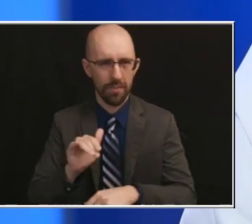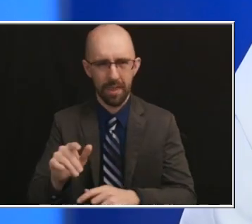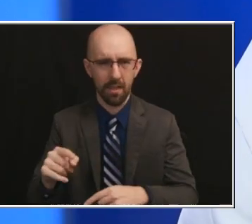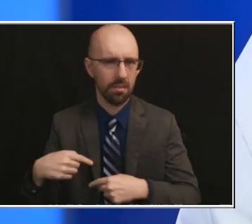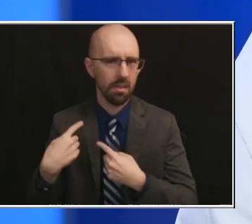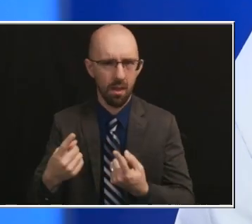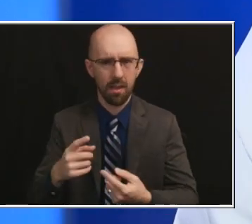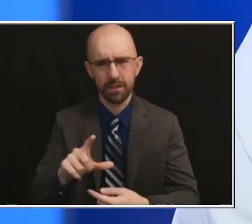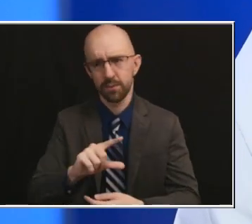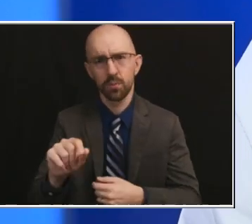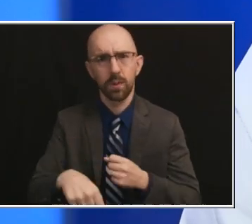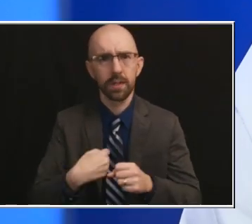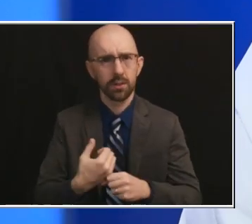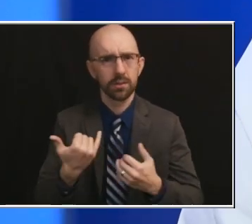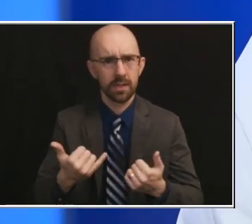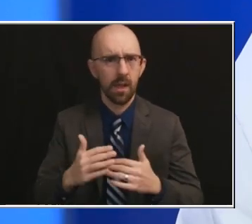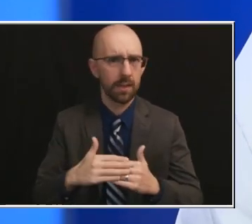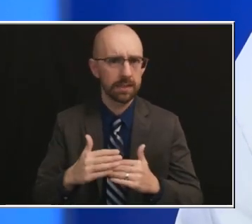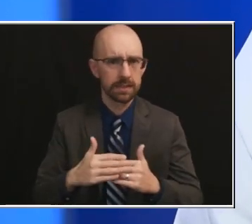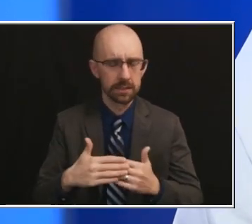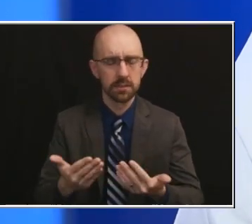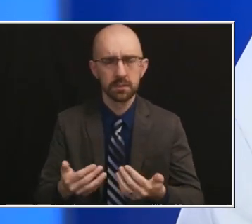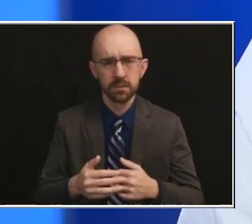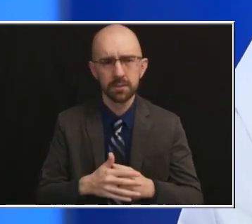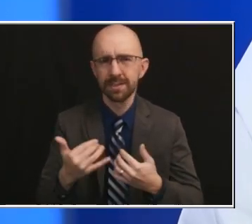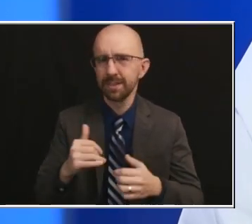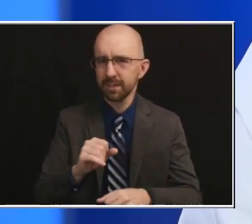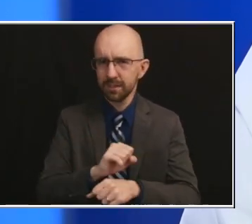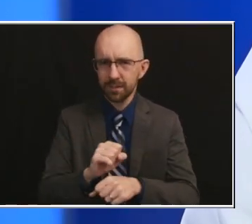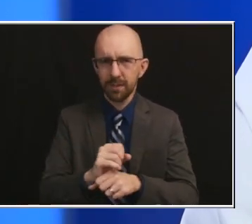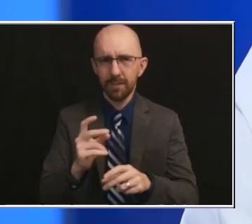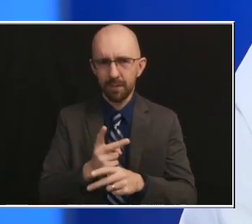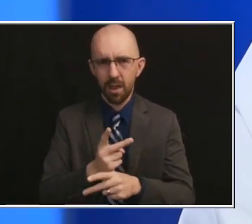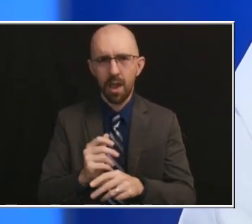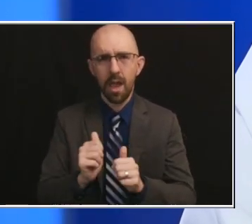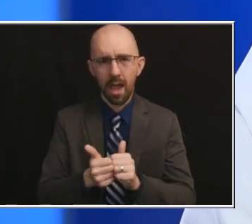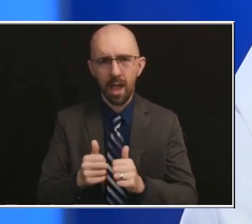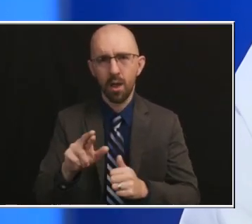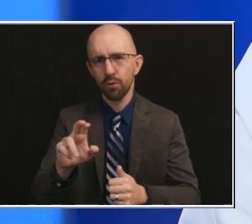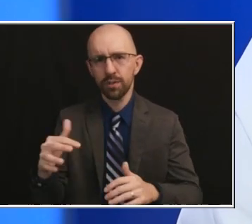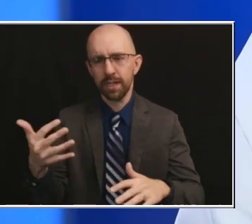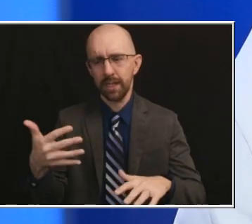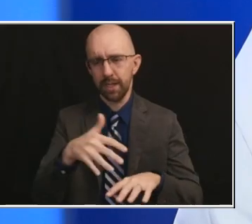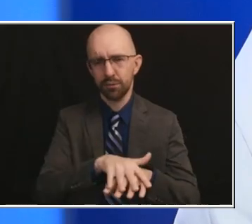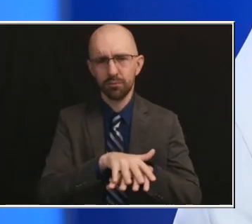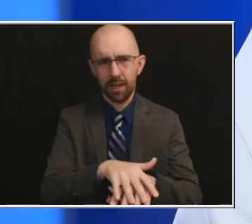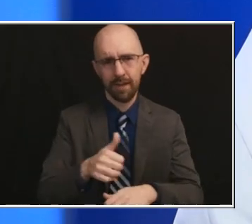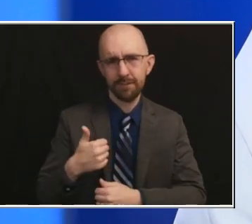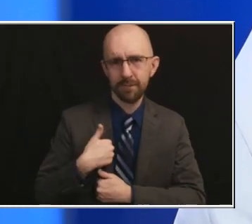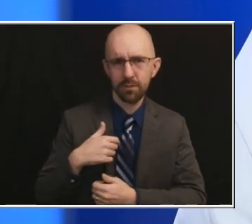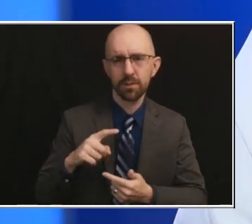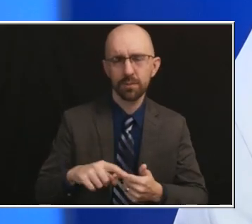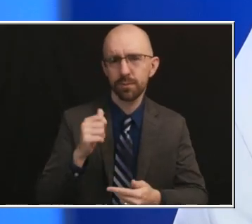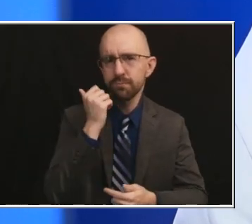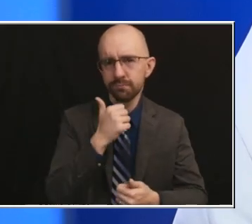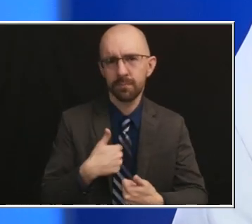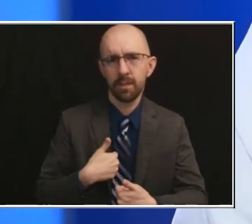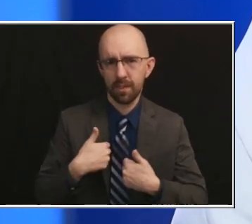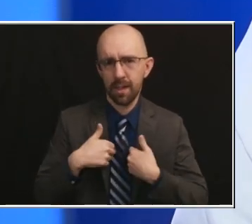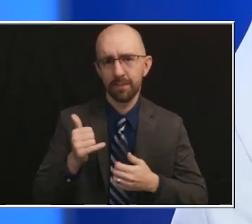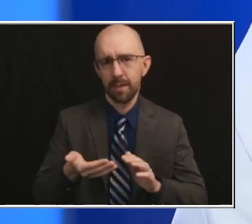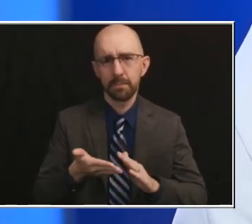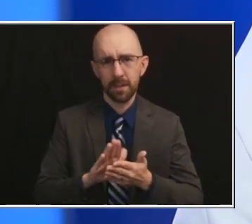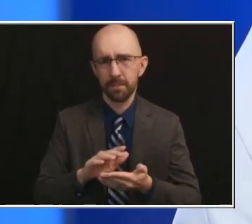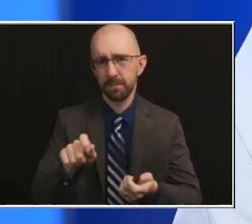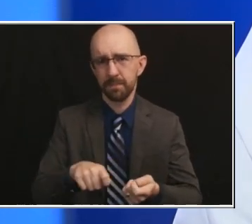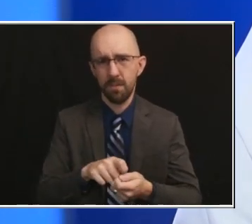now, and is still working on it, trying to figure out how to reintegrate the veterans to the civilian life, and that becomes particularly harder